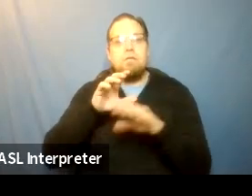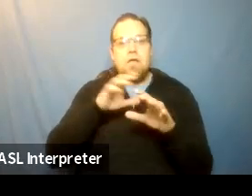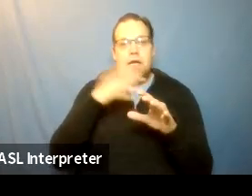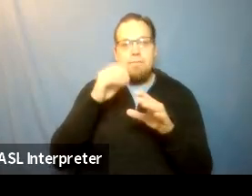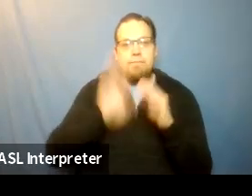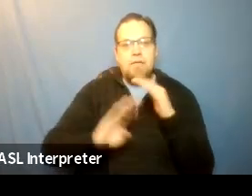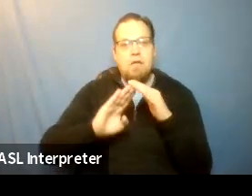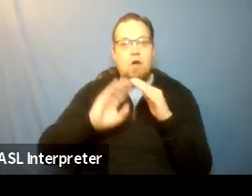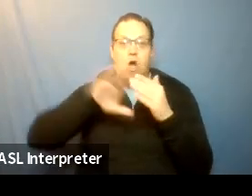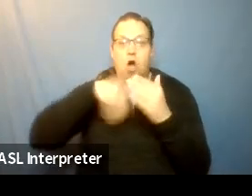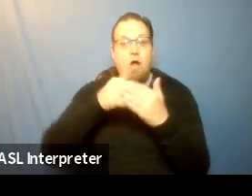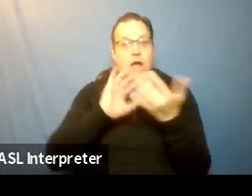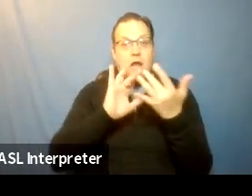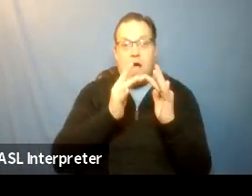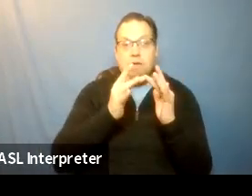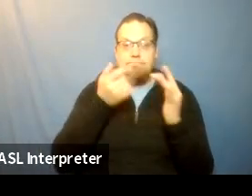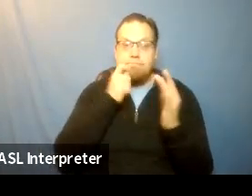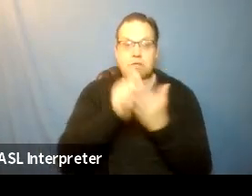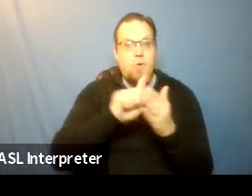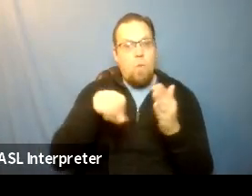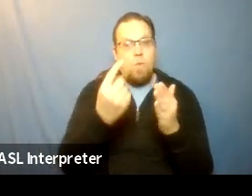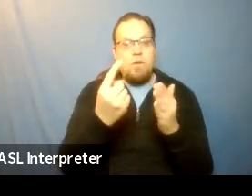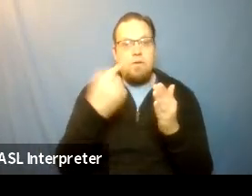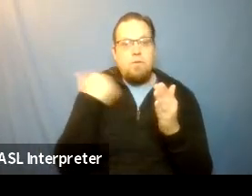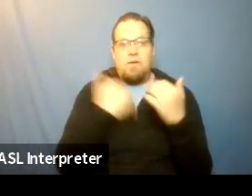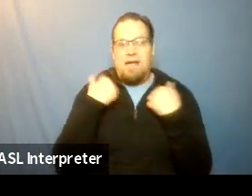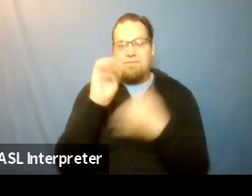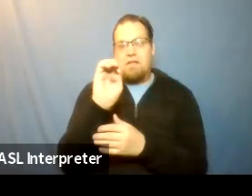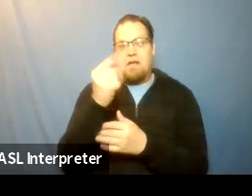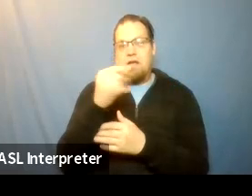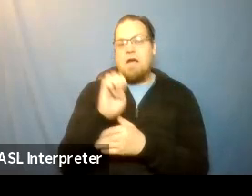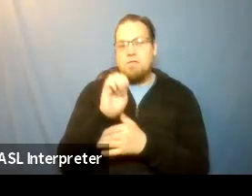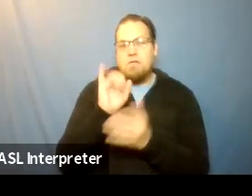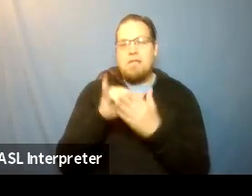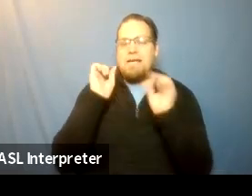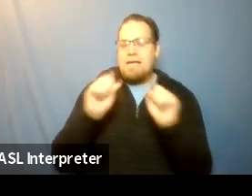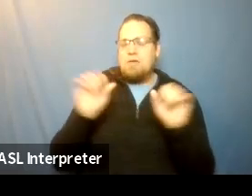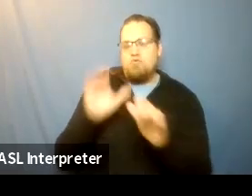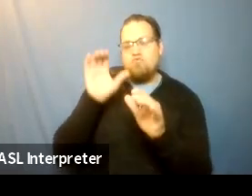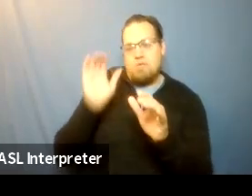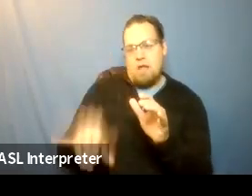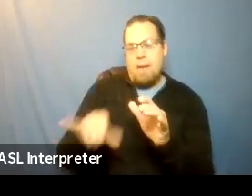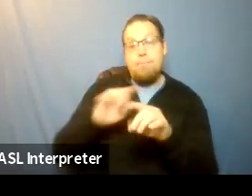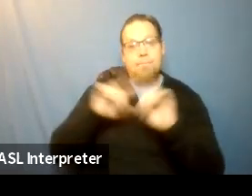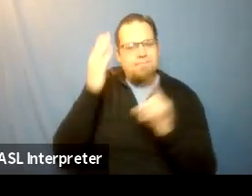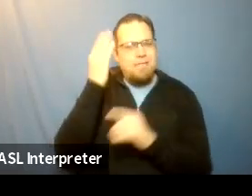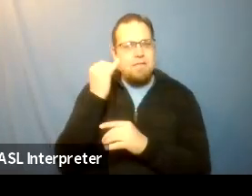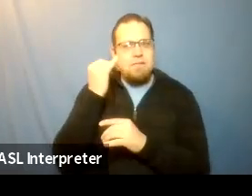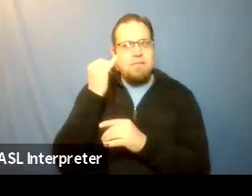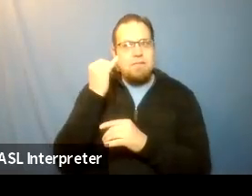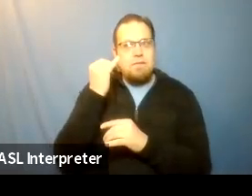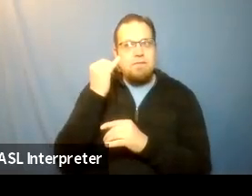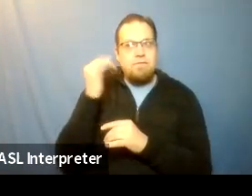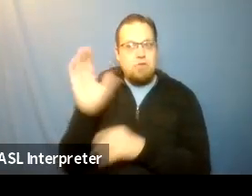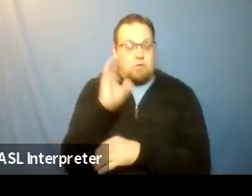basically all online, what we have is the EDGE program that can meet that need. But because of that